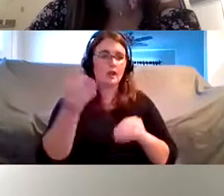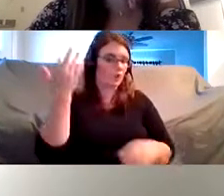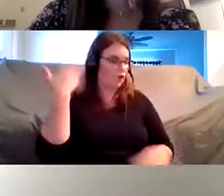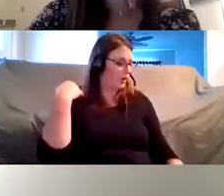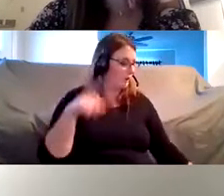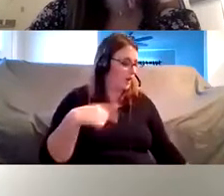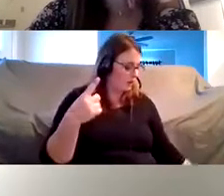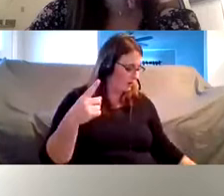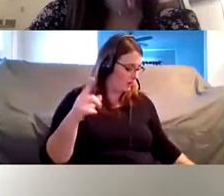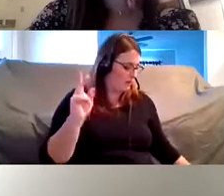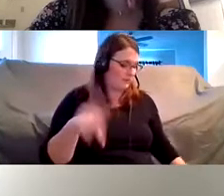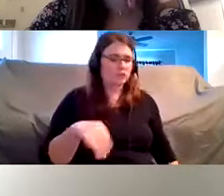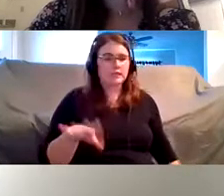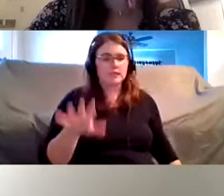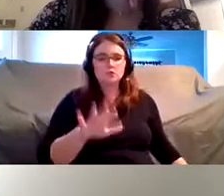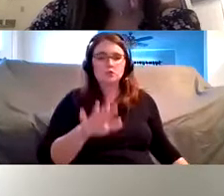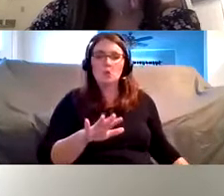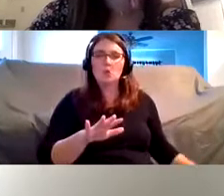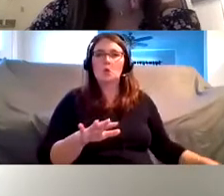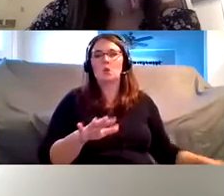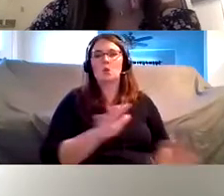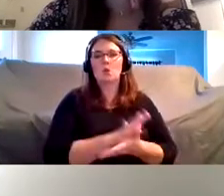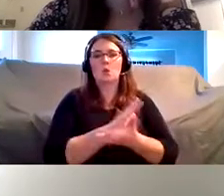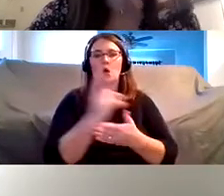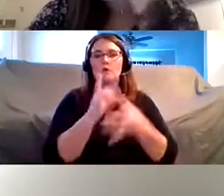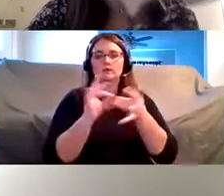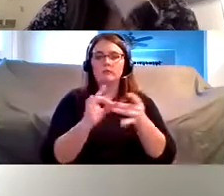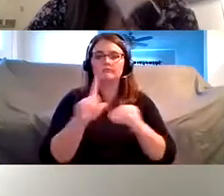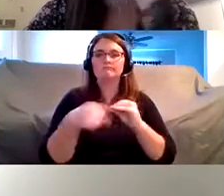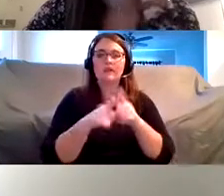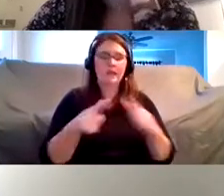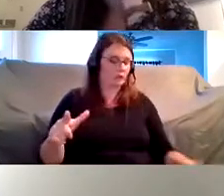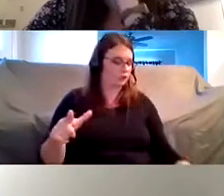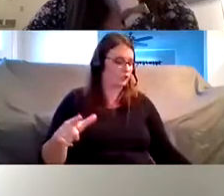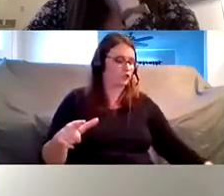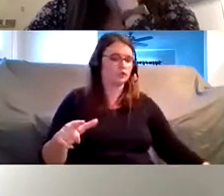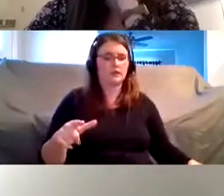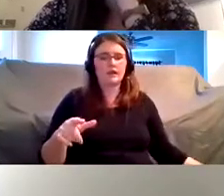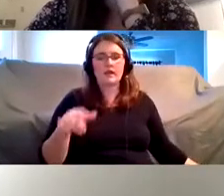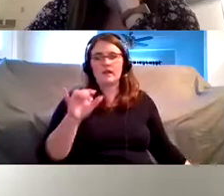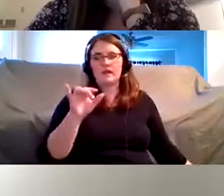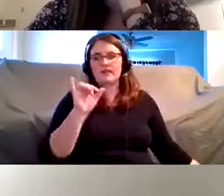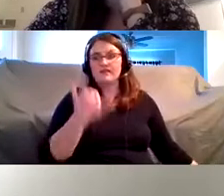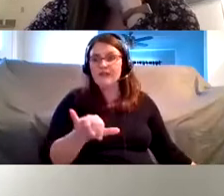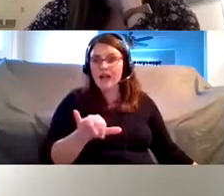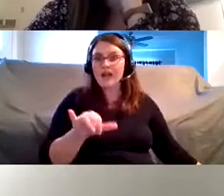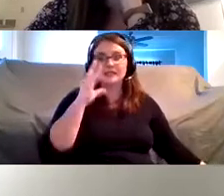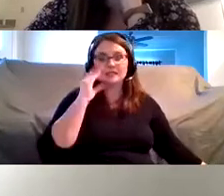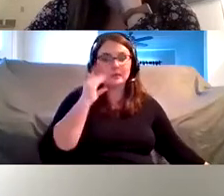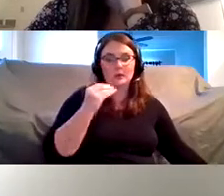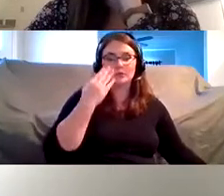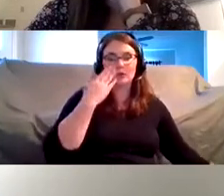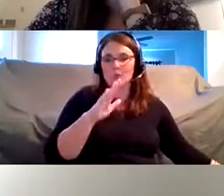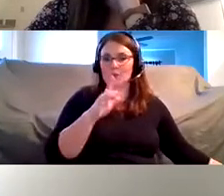always making comments about language, those are things where we don't know who we can trust when it's a microaggression, and that erosion of trust makes